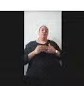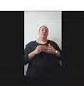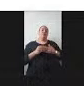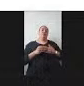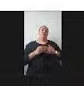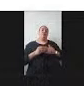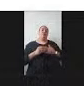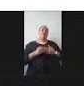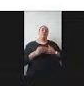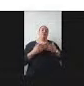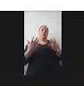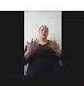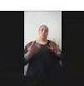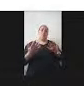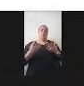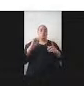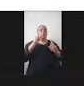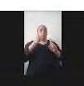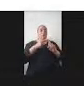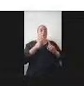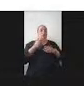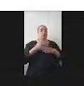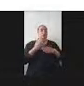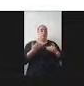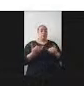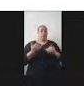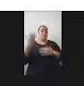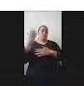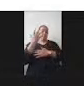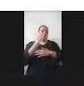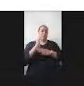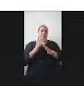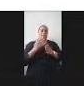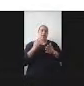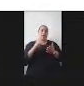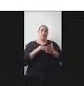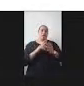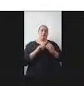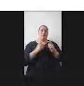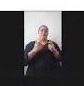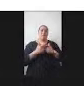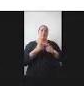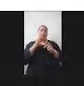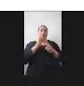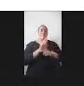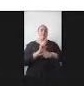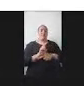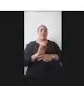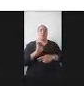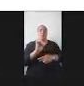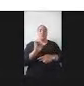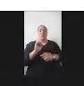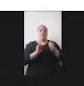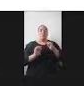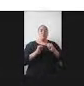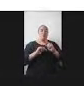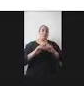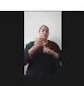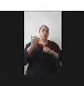So the purpose of today's presentation is just to provide the committee with an overview of the performance achievements as at the end